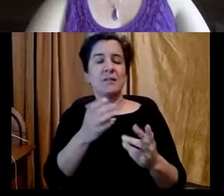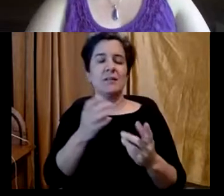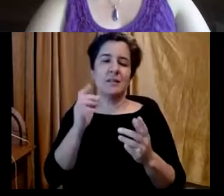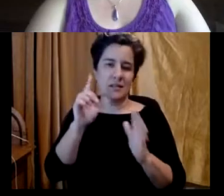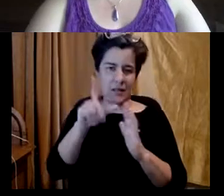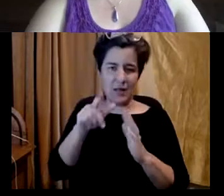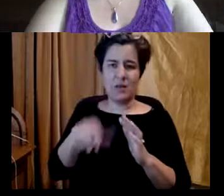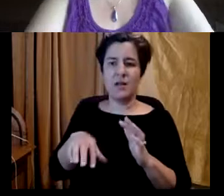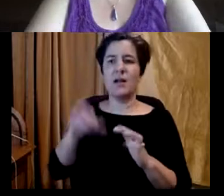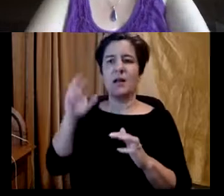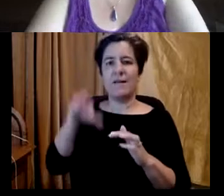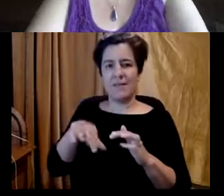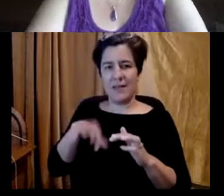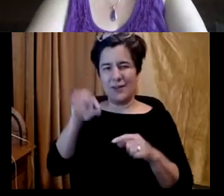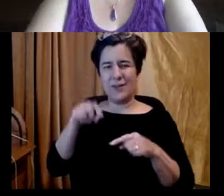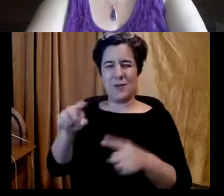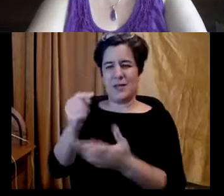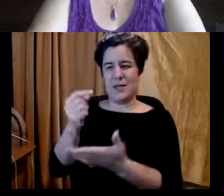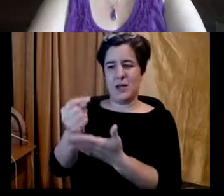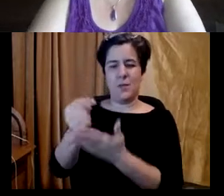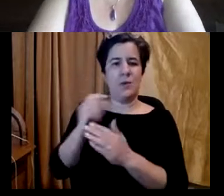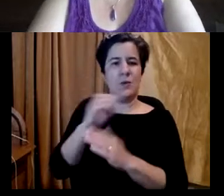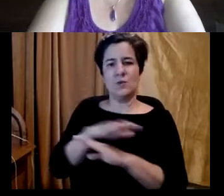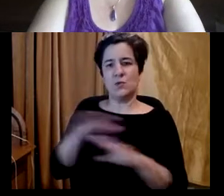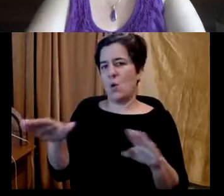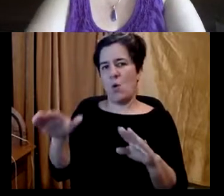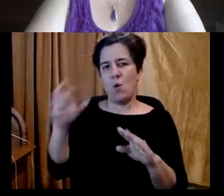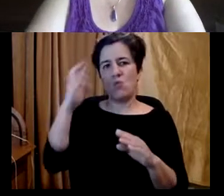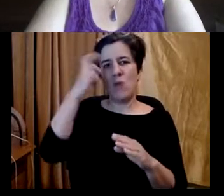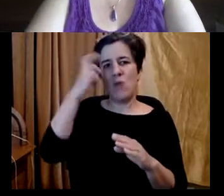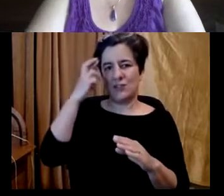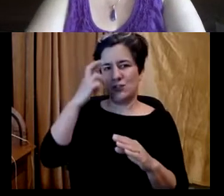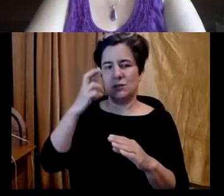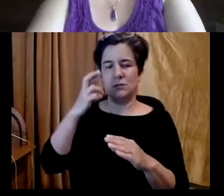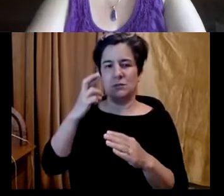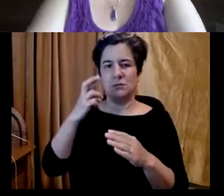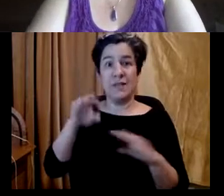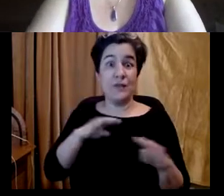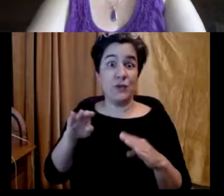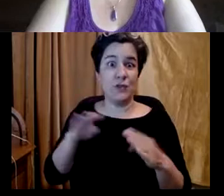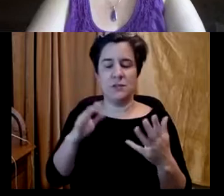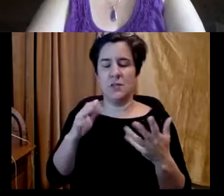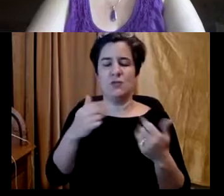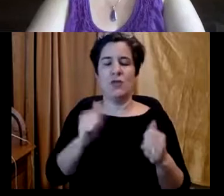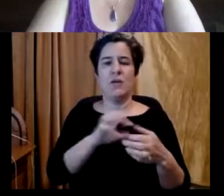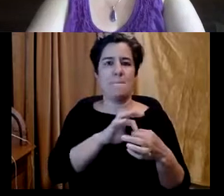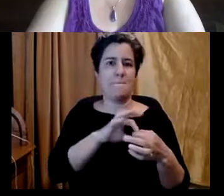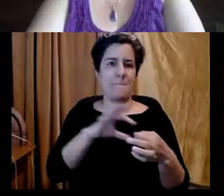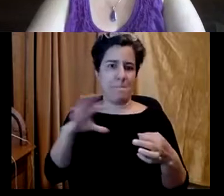irrational behaviors. And that was the beginning of trying to separate. In